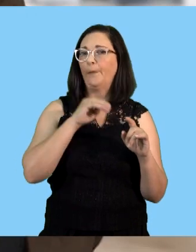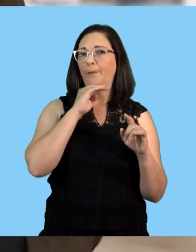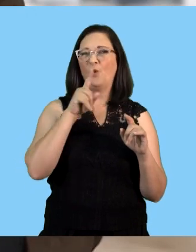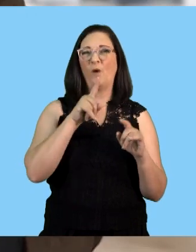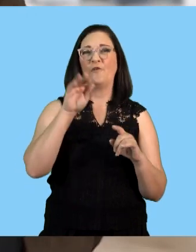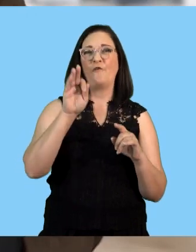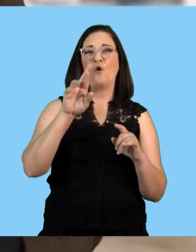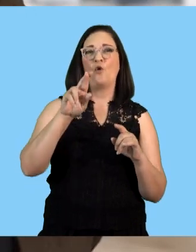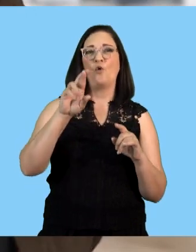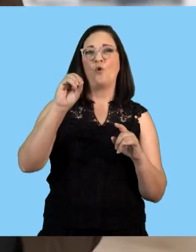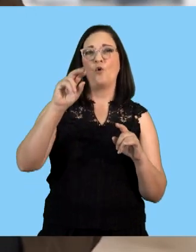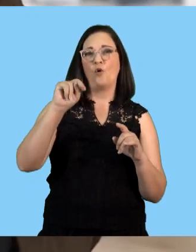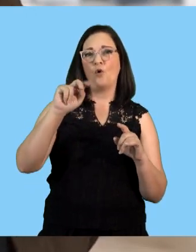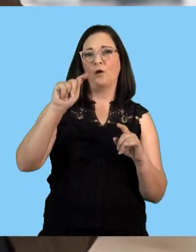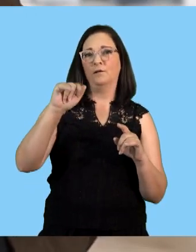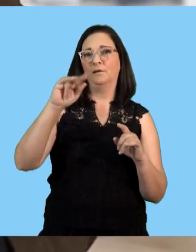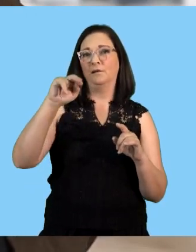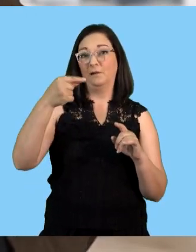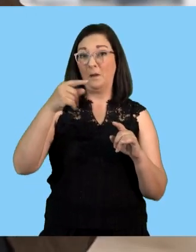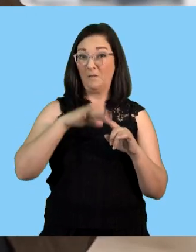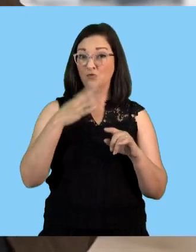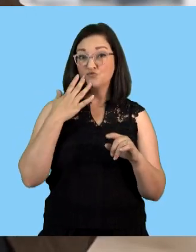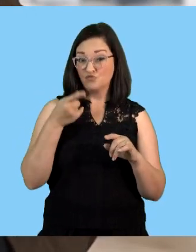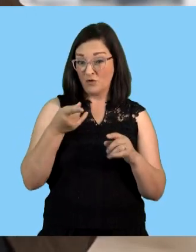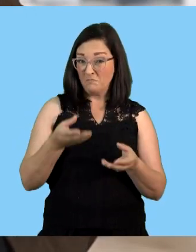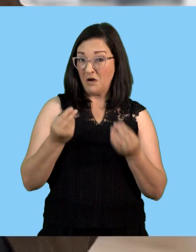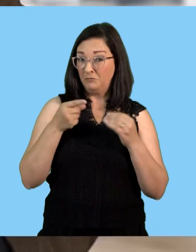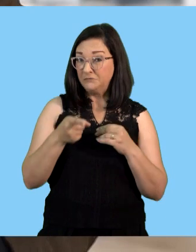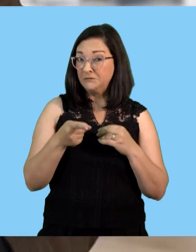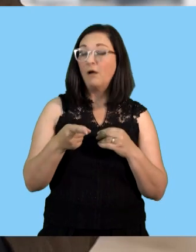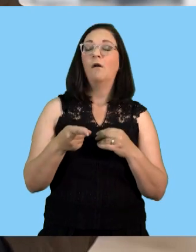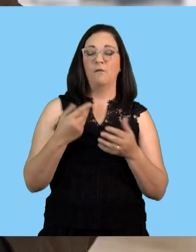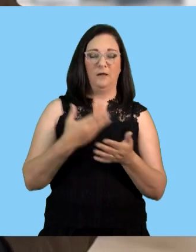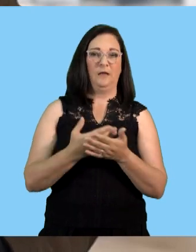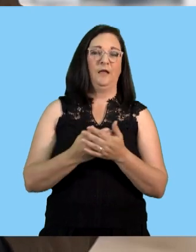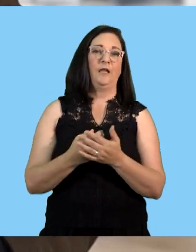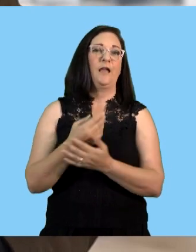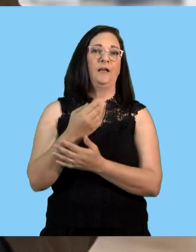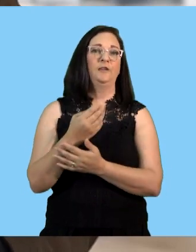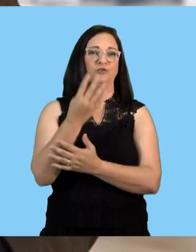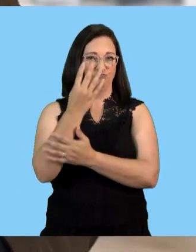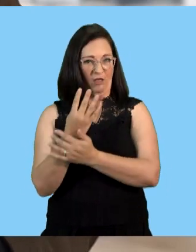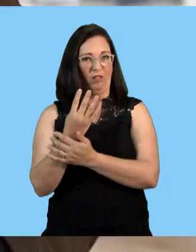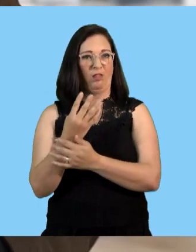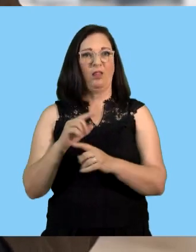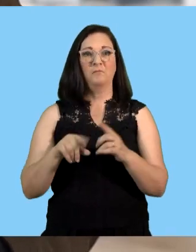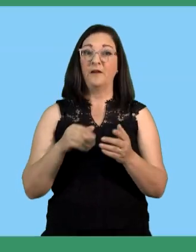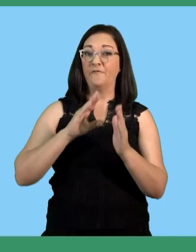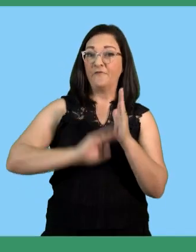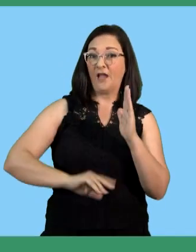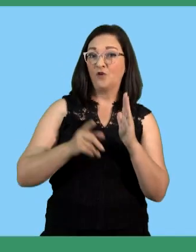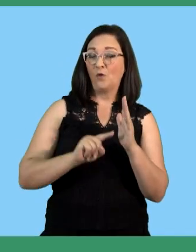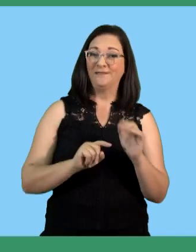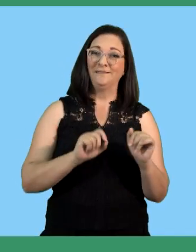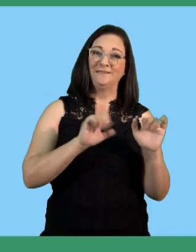not true. So that is just fronting practice. So you can face imprisonment as a business for doing that. The penalty could be